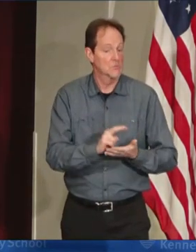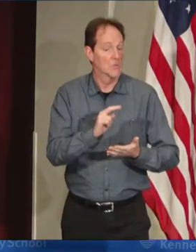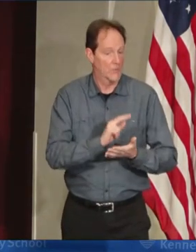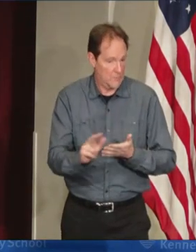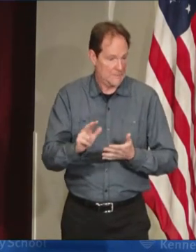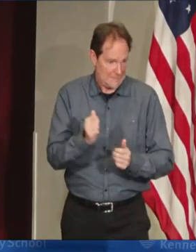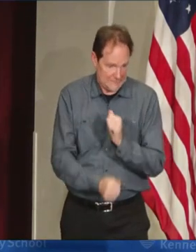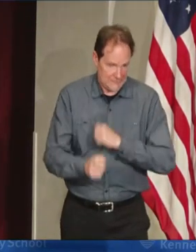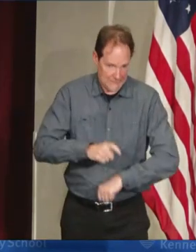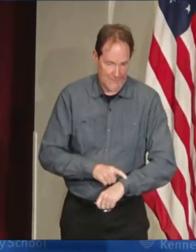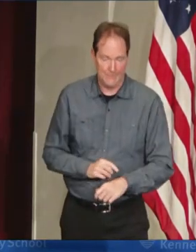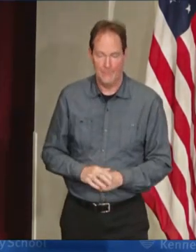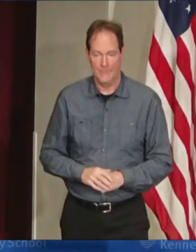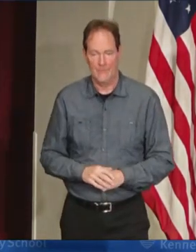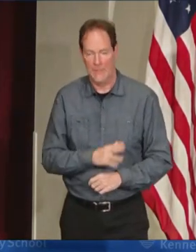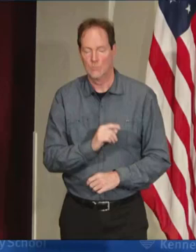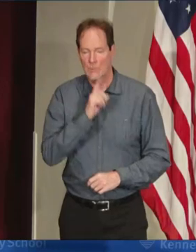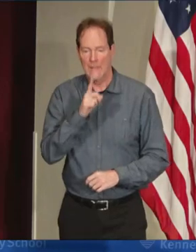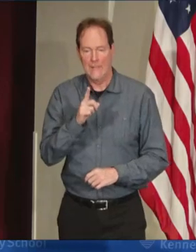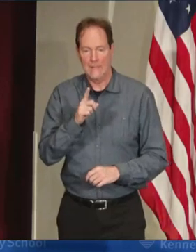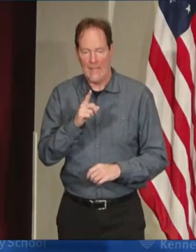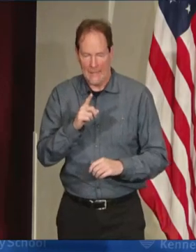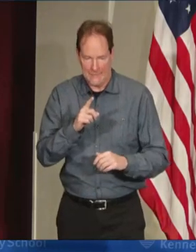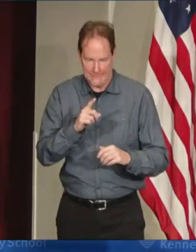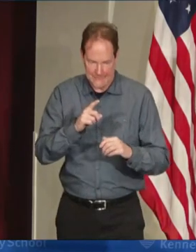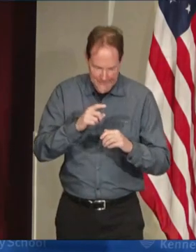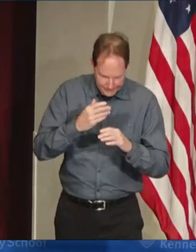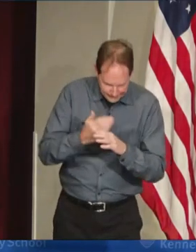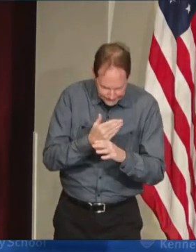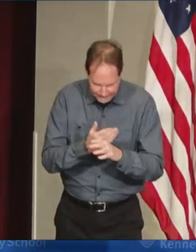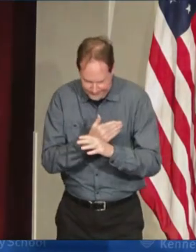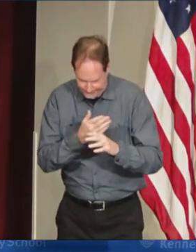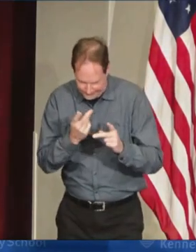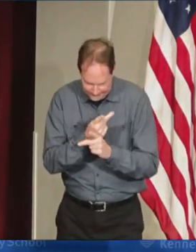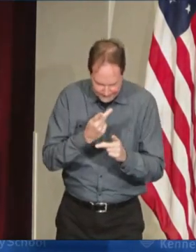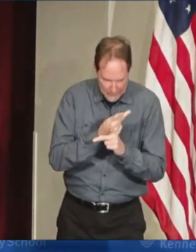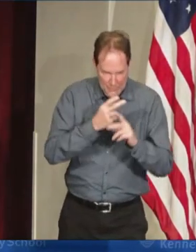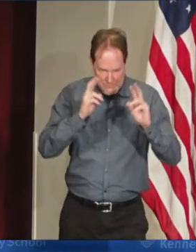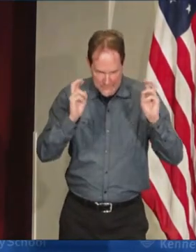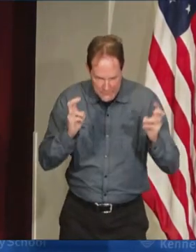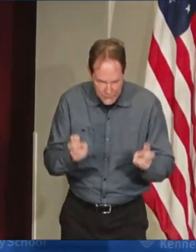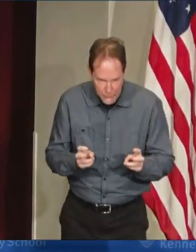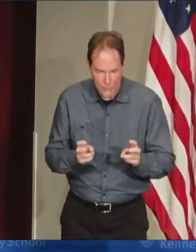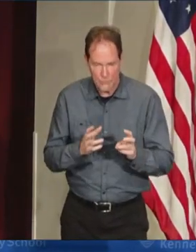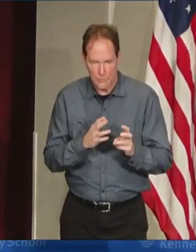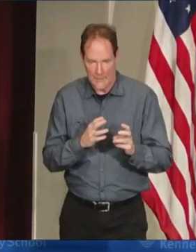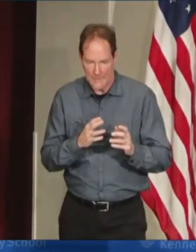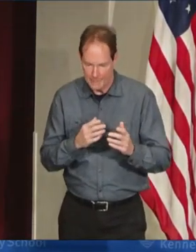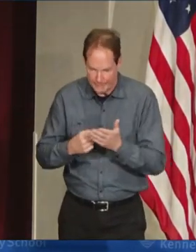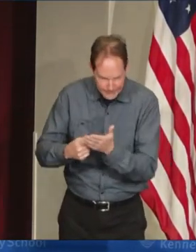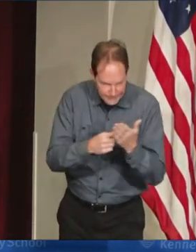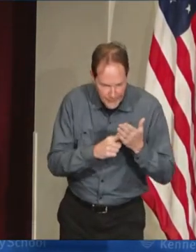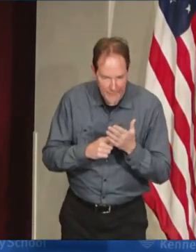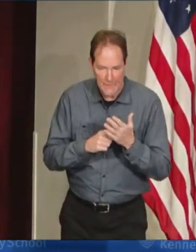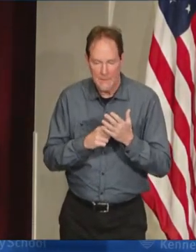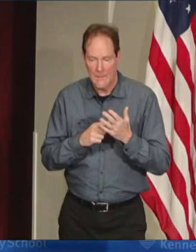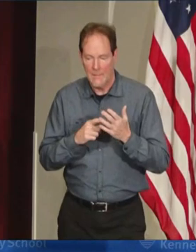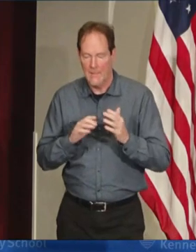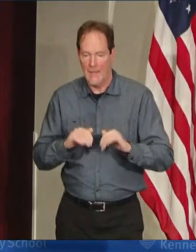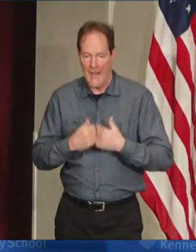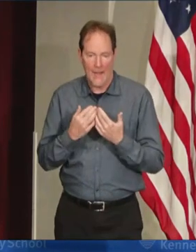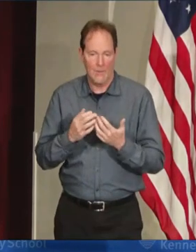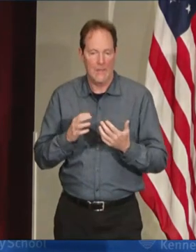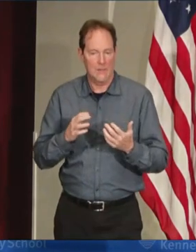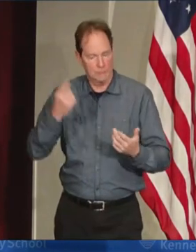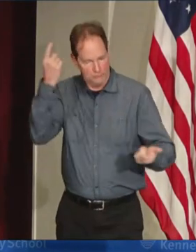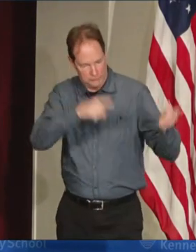to hone their issues, really come forward in looking at how to put a treaty